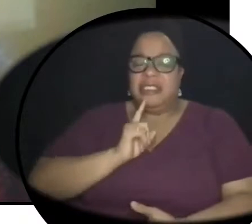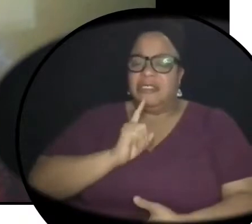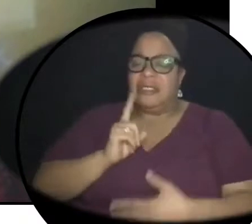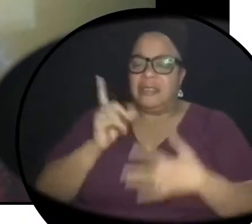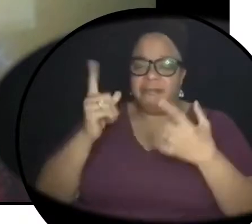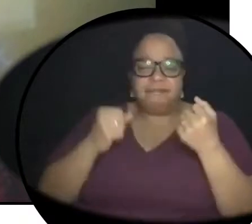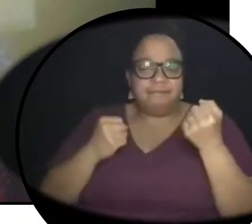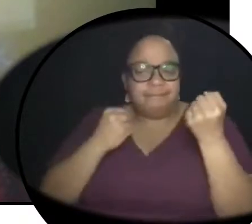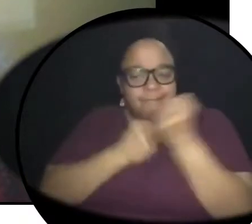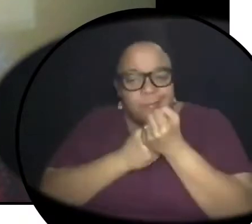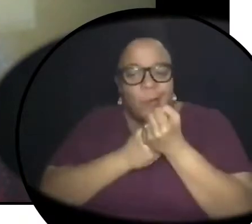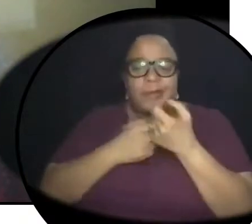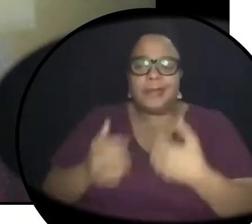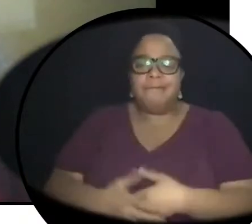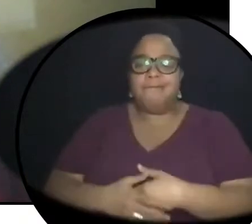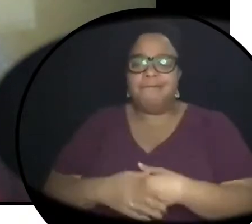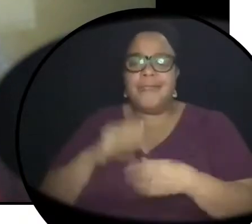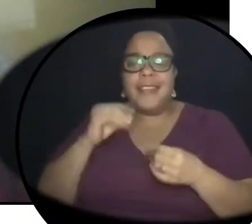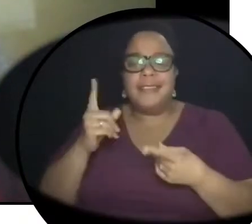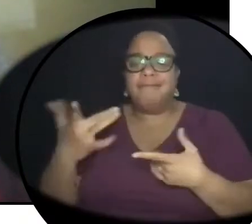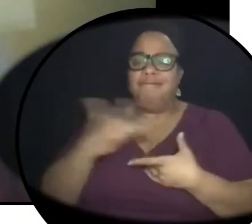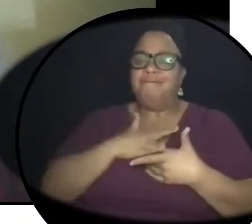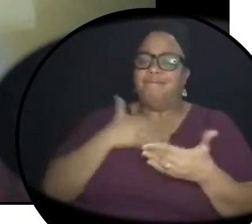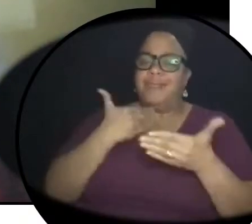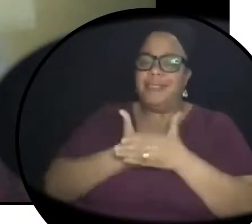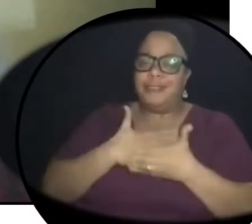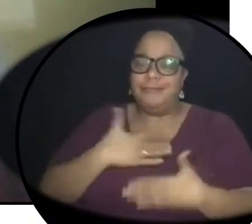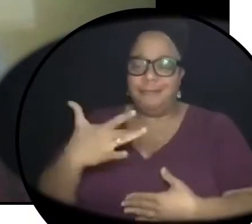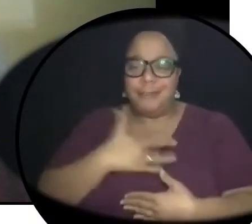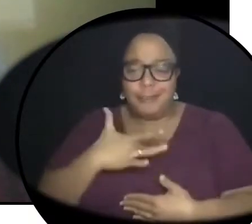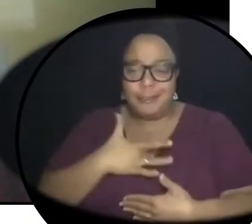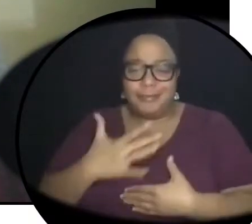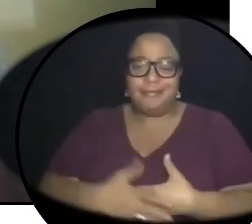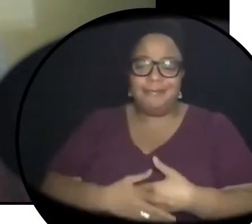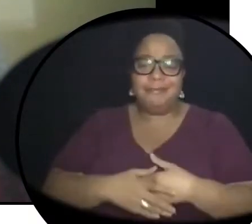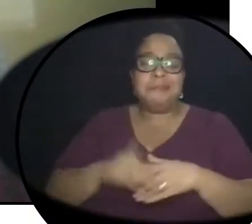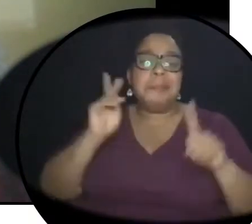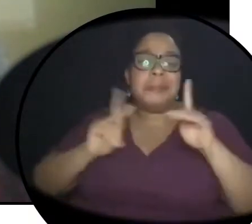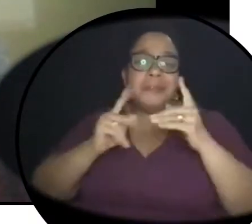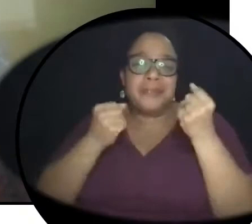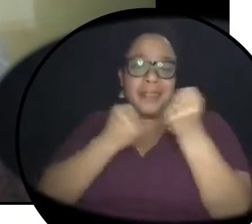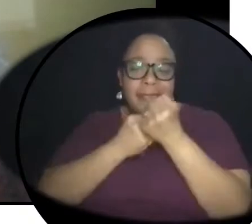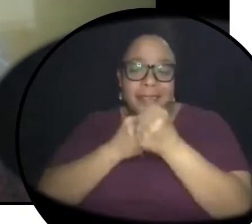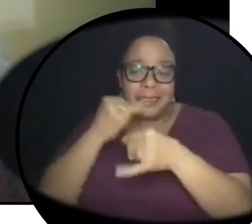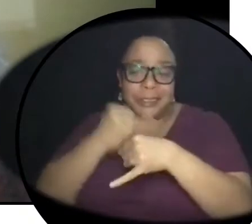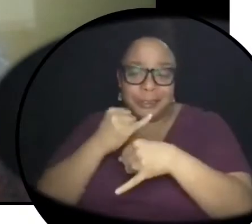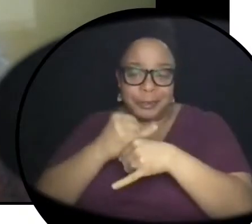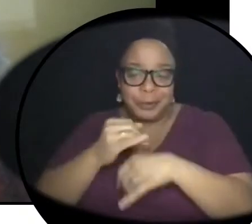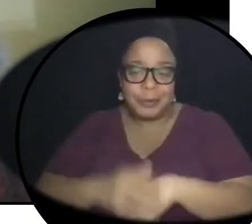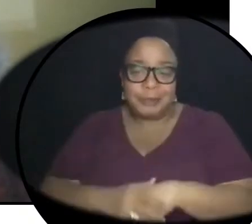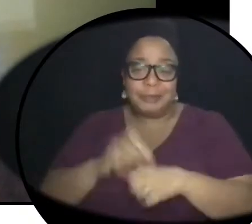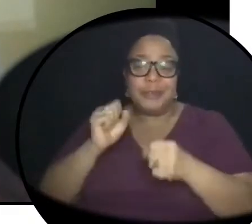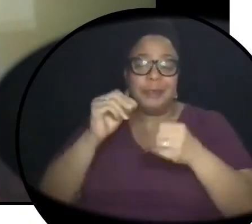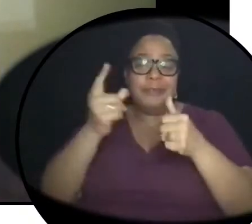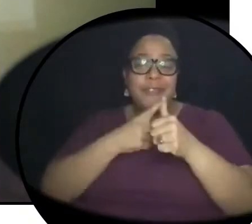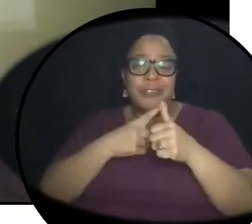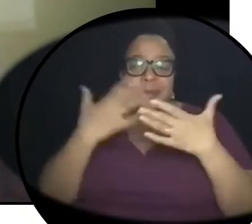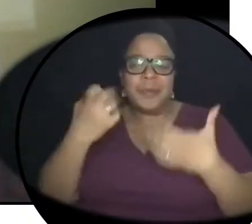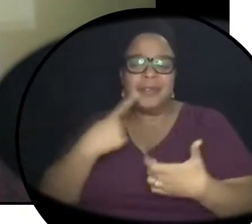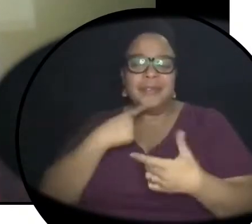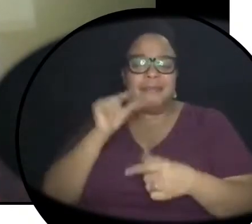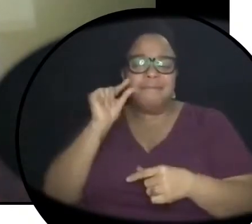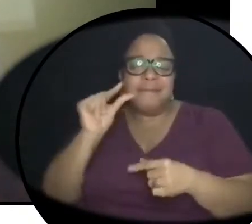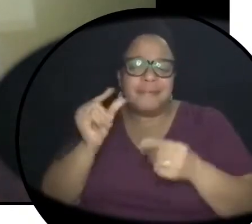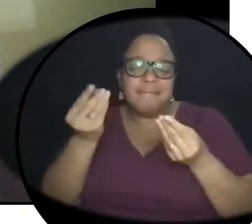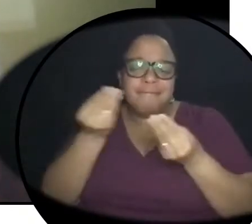want to say a little bit about study and struggle before we get started and share a little bit about PAI.